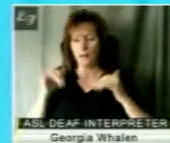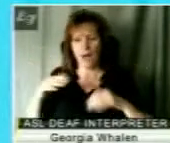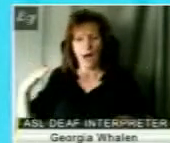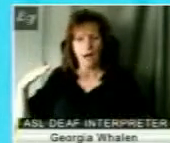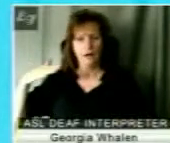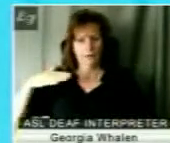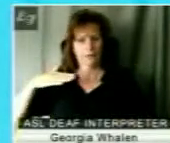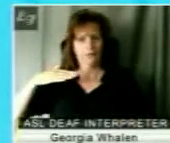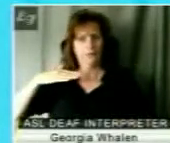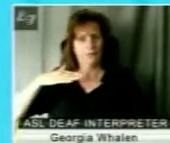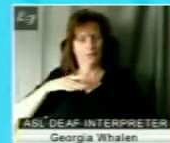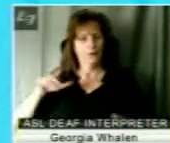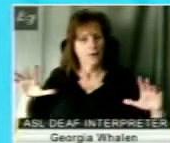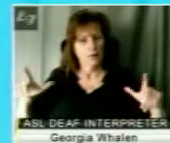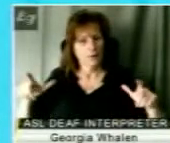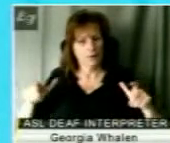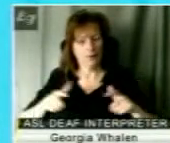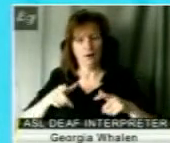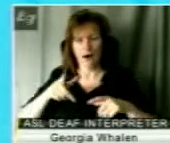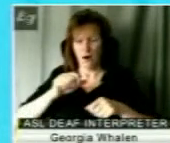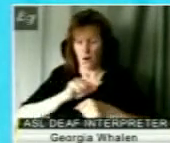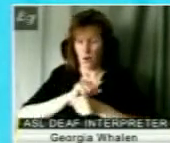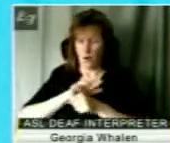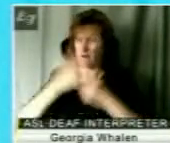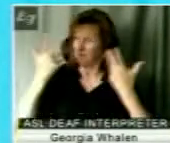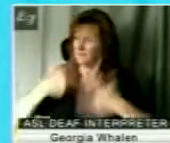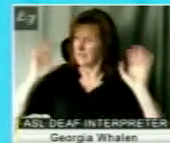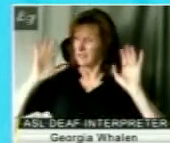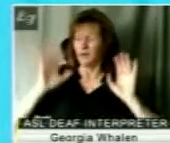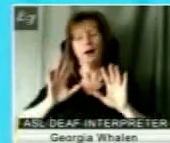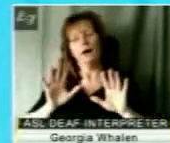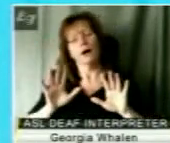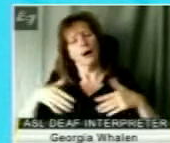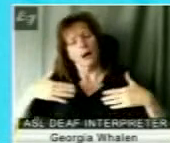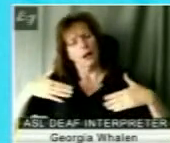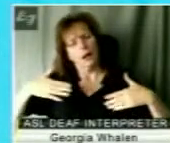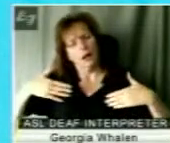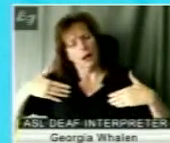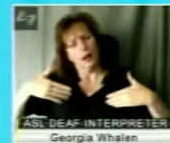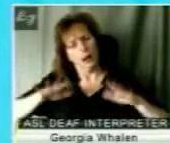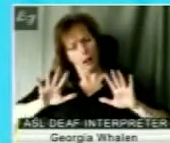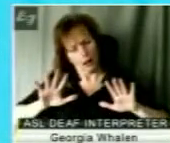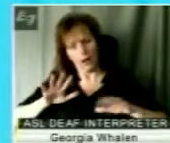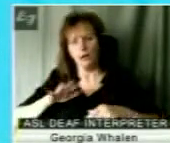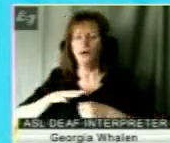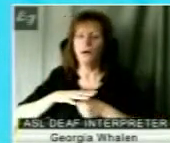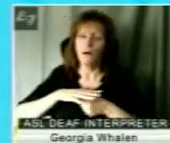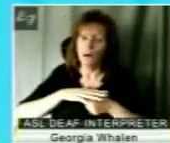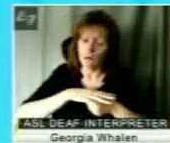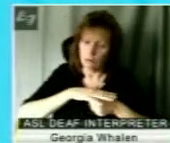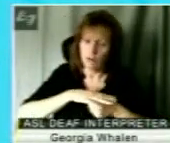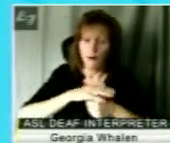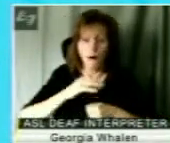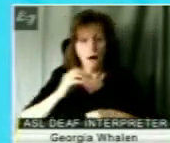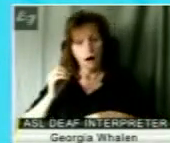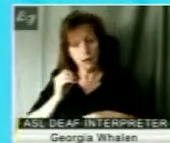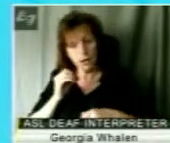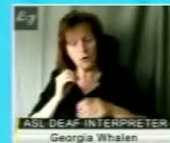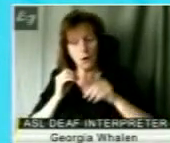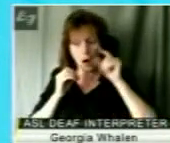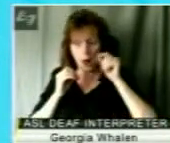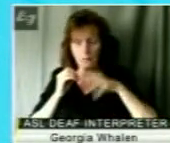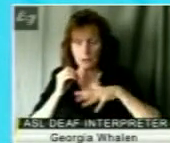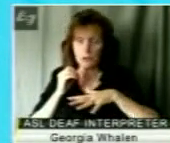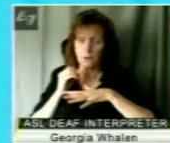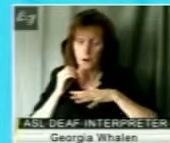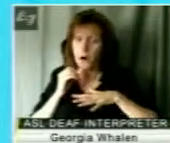we're not out of the woods yet, and Ontario may be in somewhat of a different situation locally. And I'm sure Dr. Richardson will share